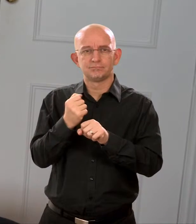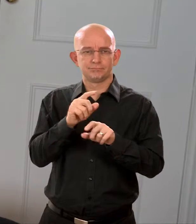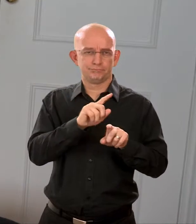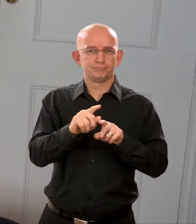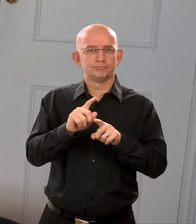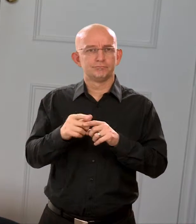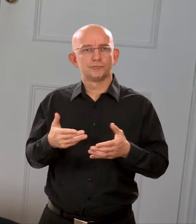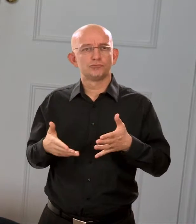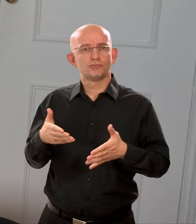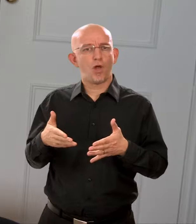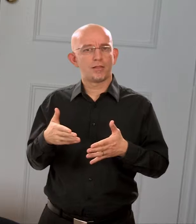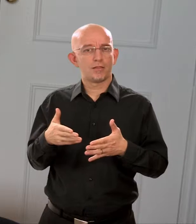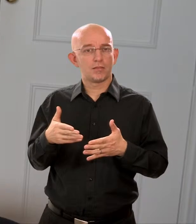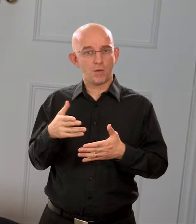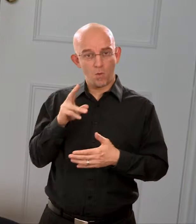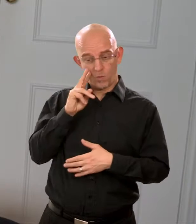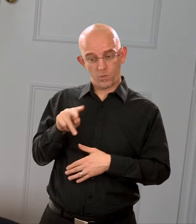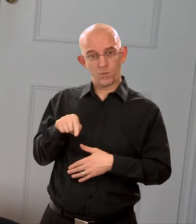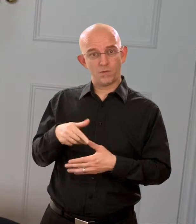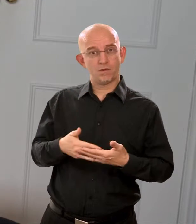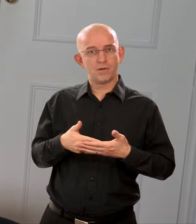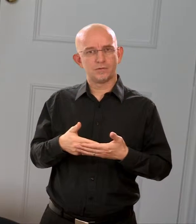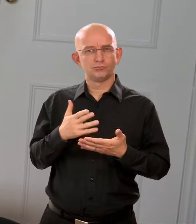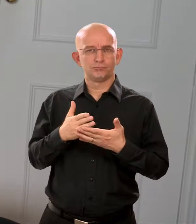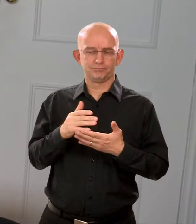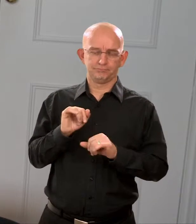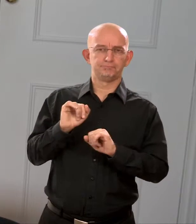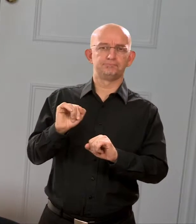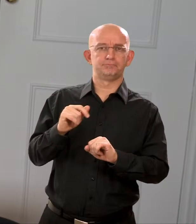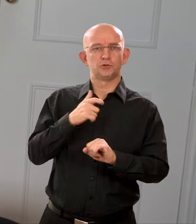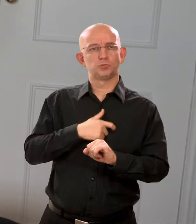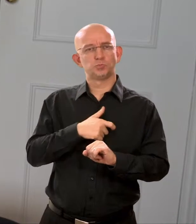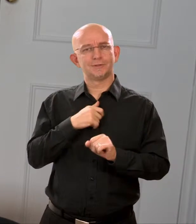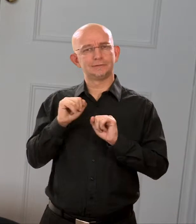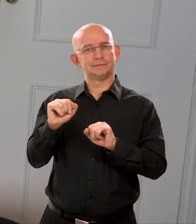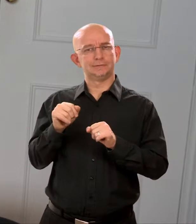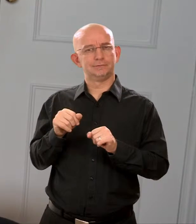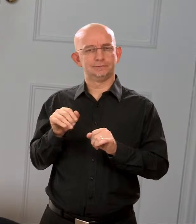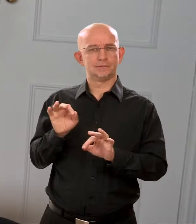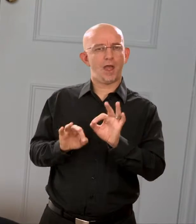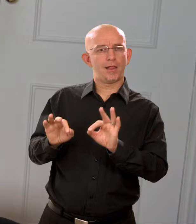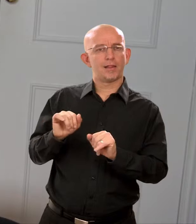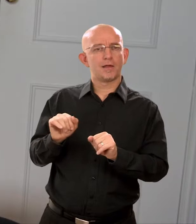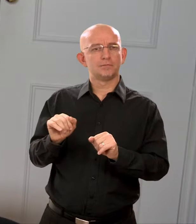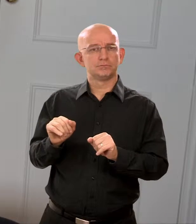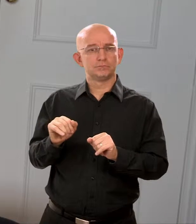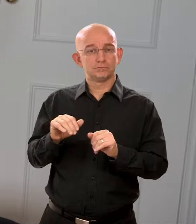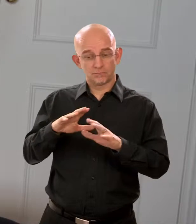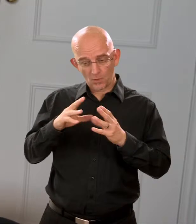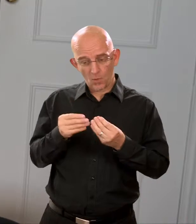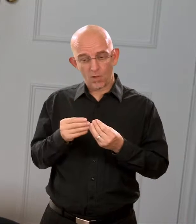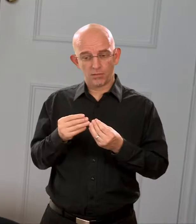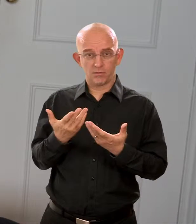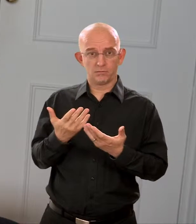her to create all sorts of different dolls. So this is really looking like